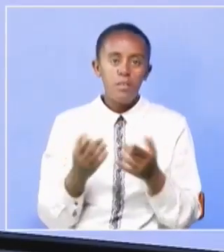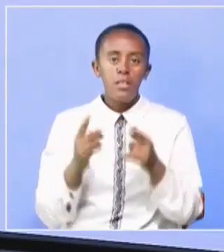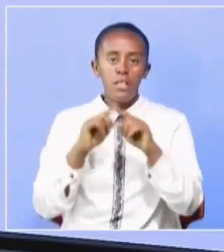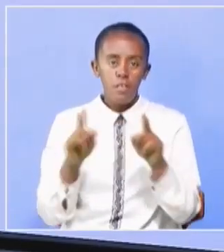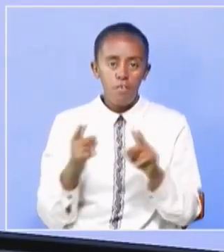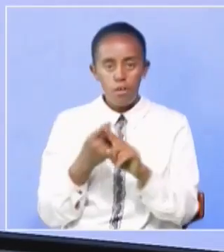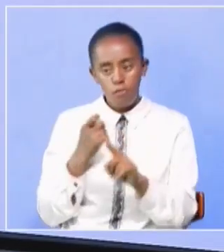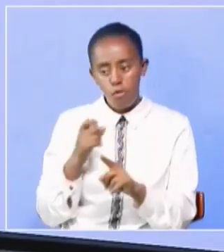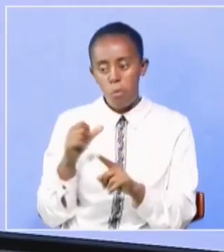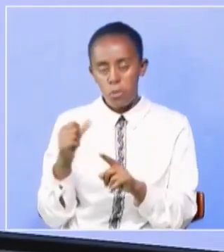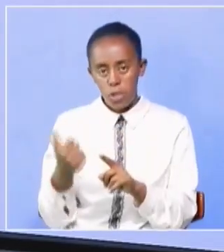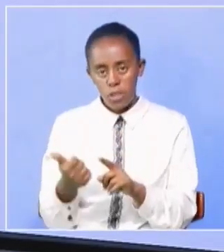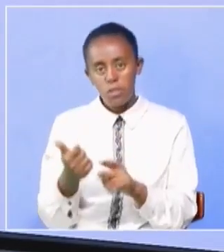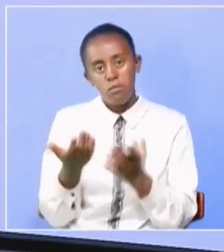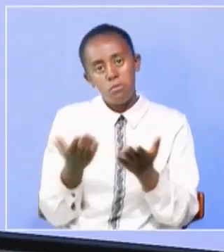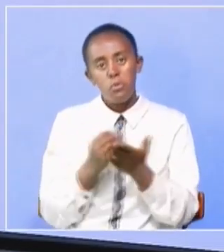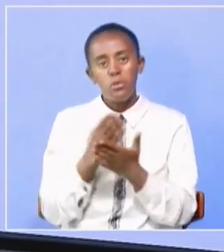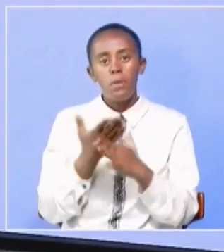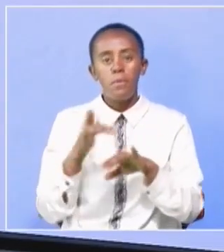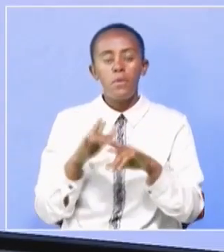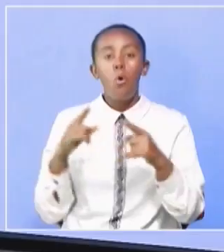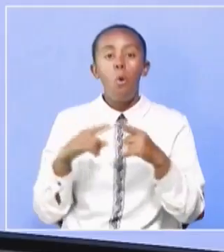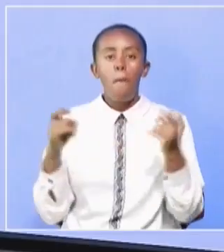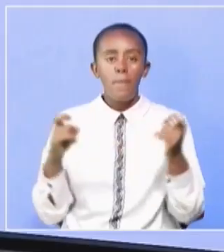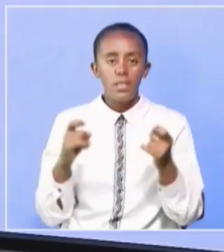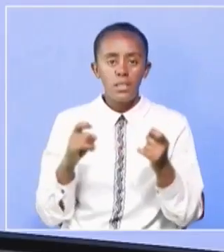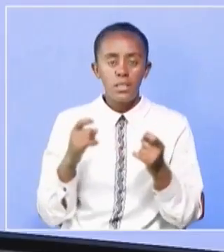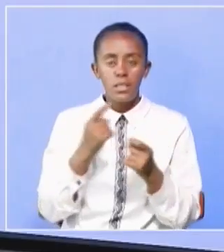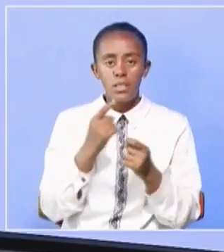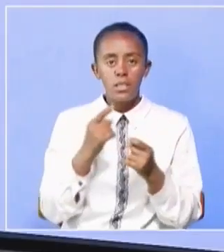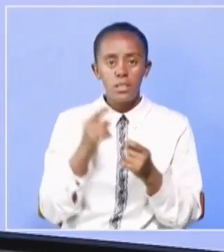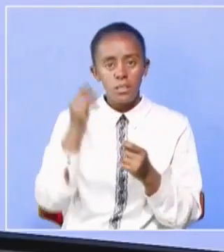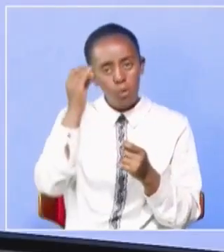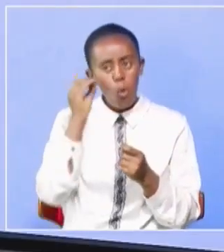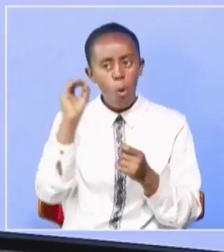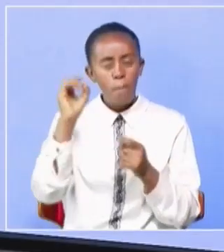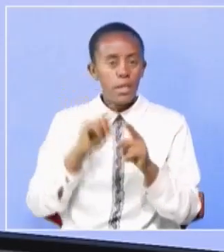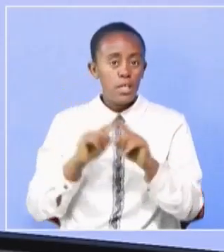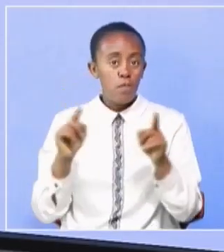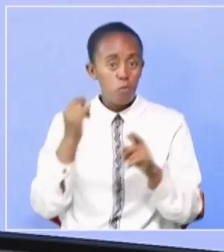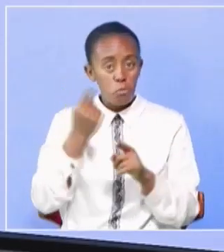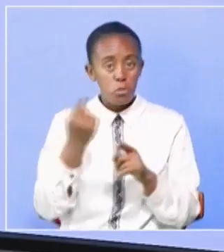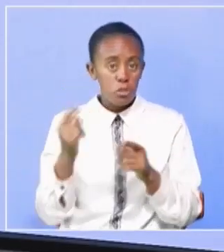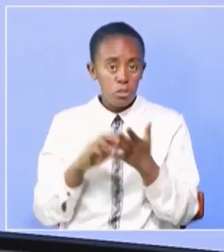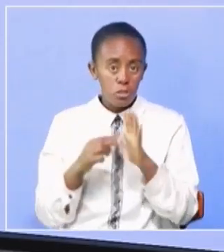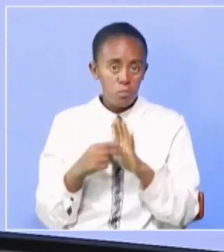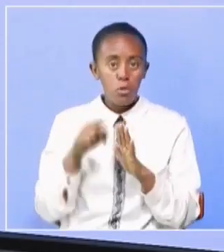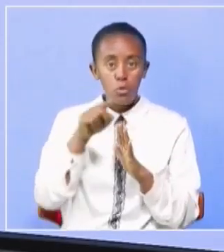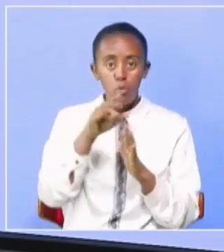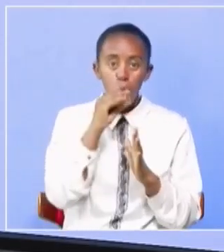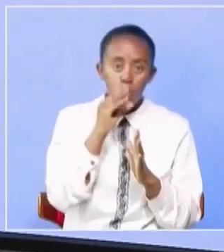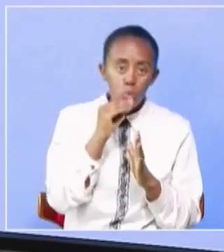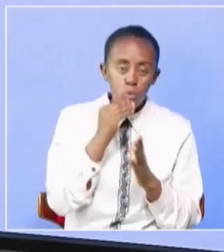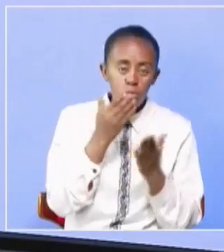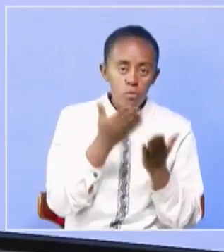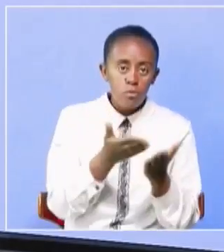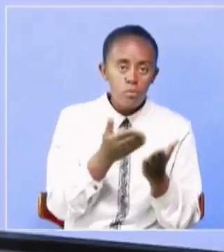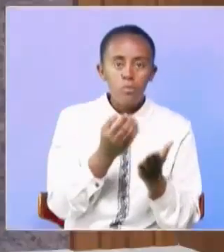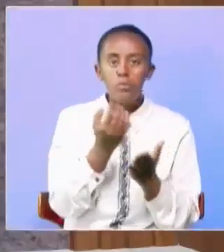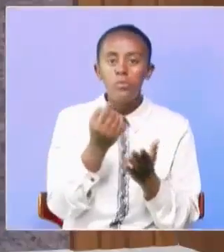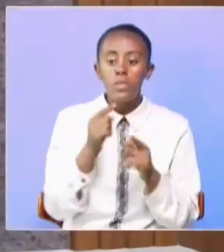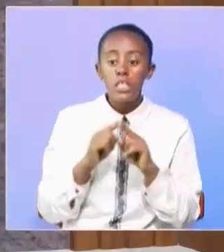Different from each other or something opposite. If you say their opinion differ from each other, you're saying what? They